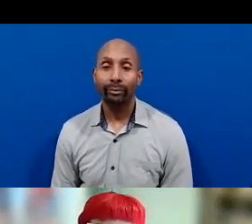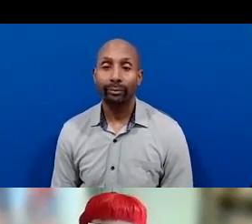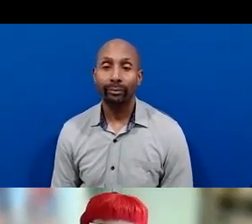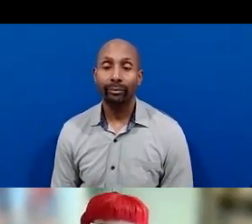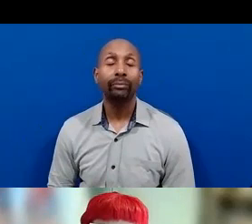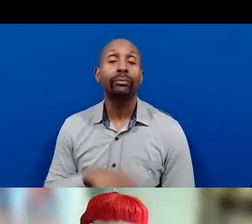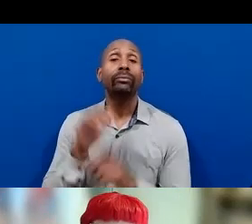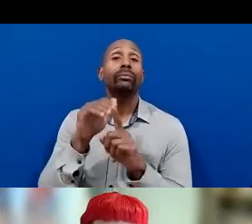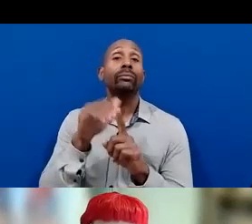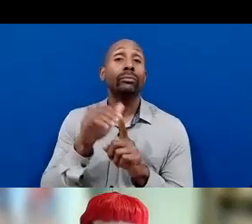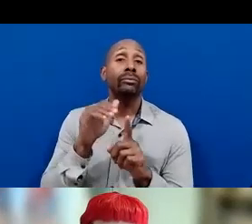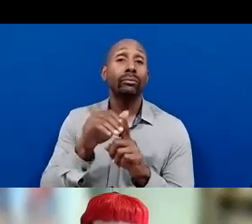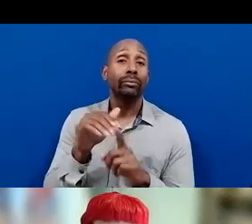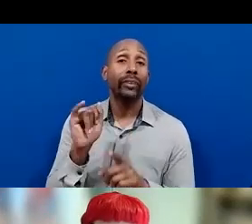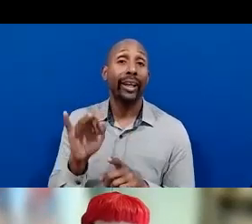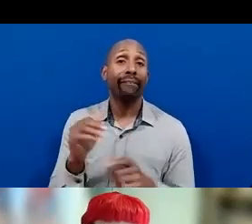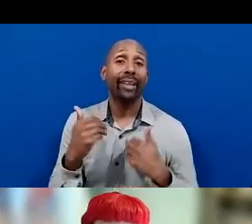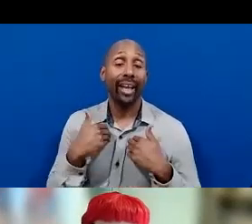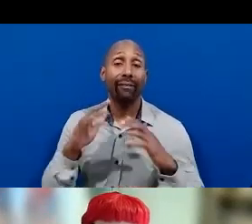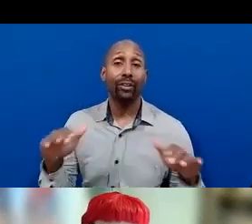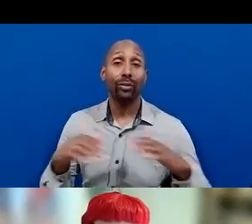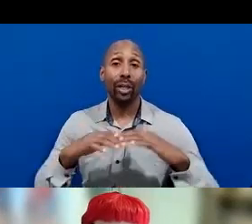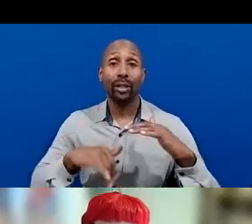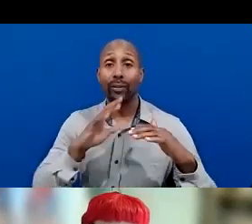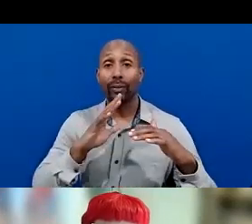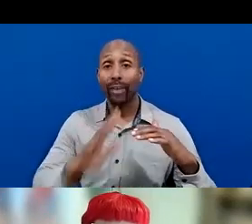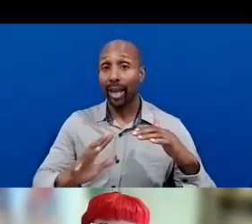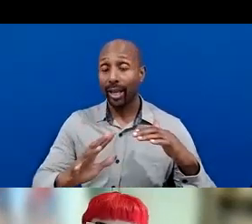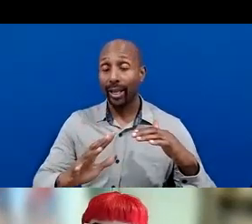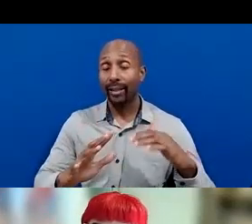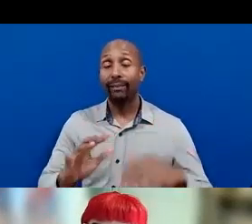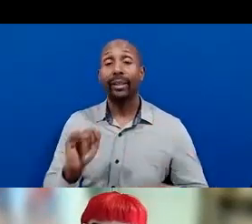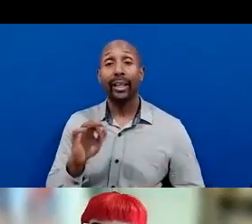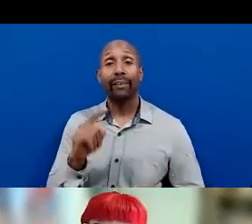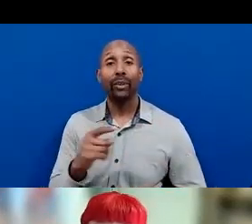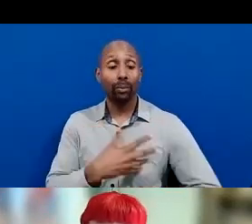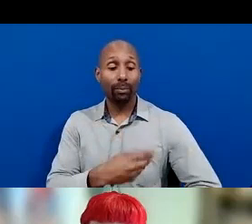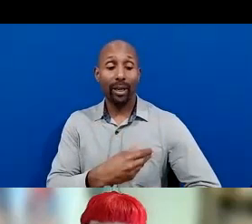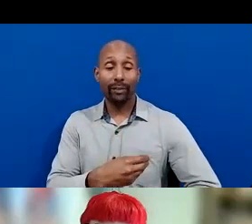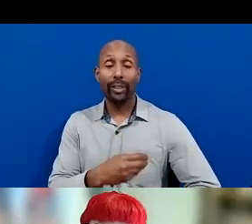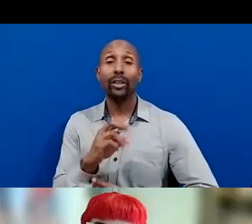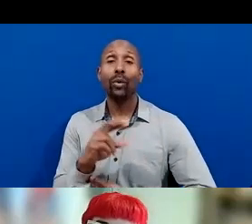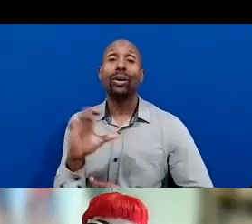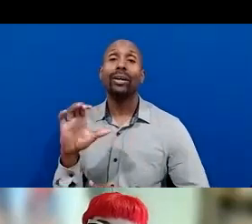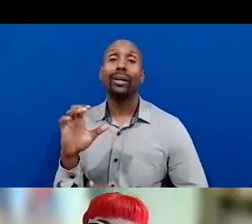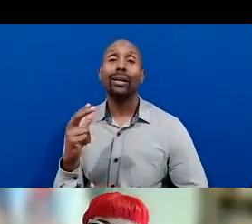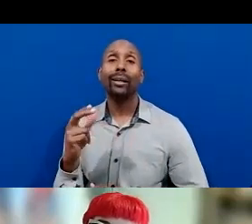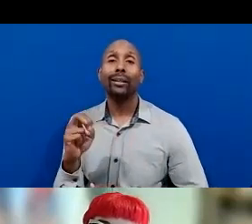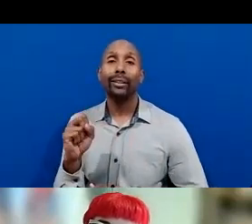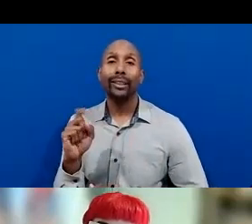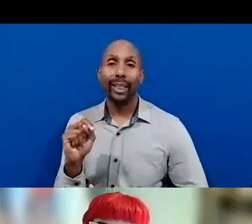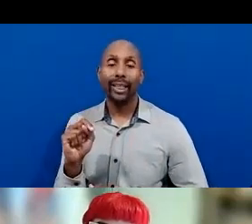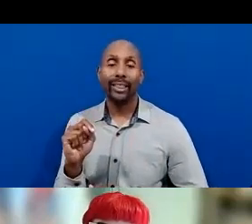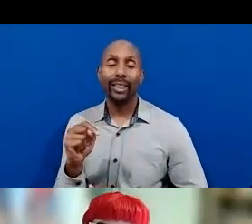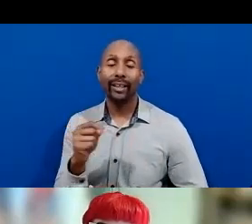under 5, if you are breastfeeding or chest feeding, or if you